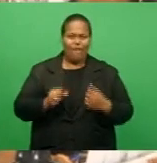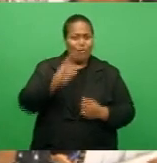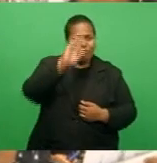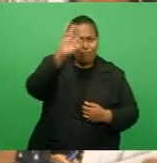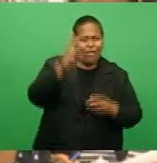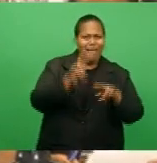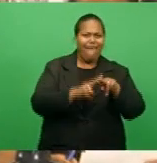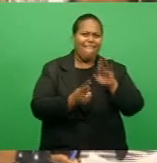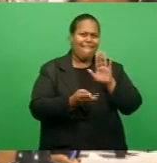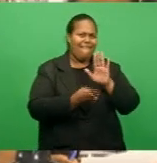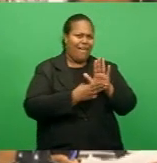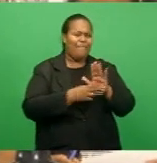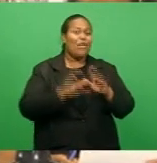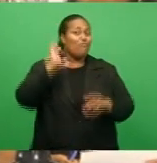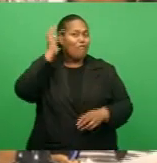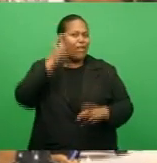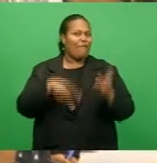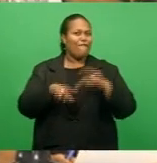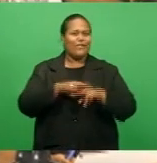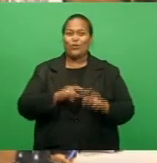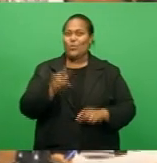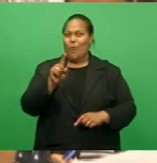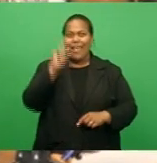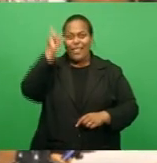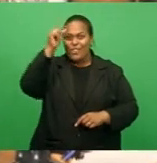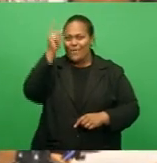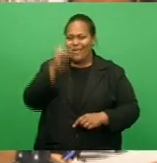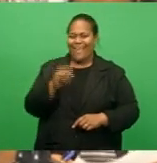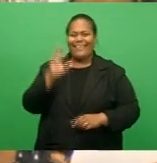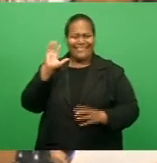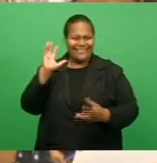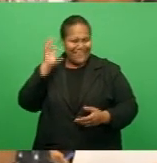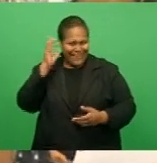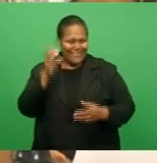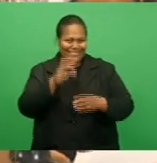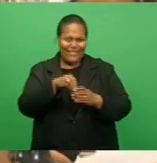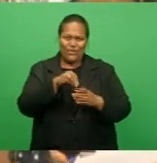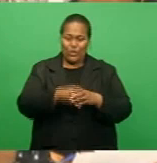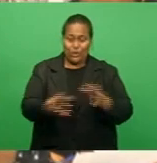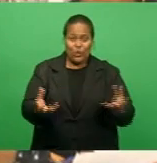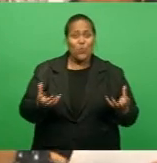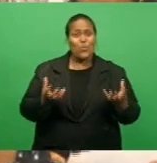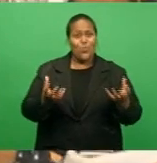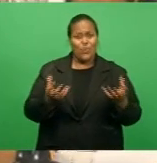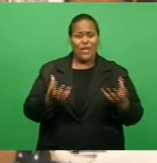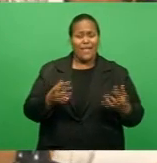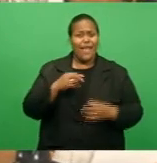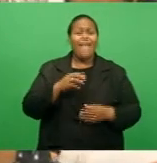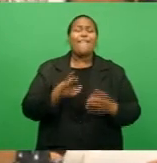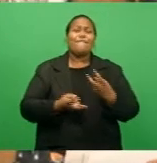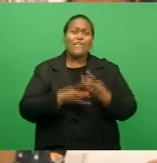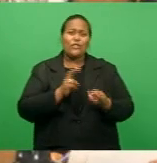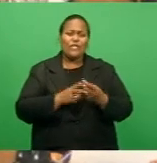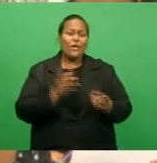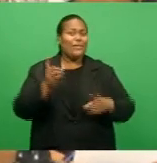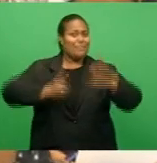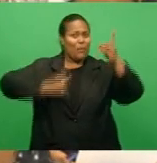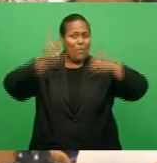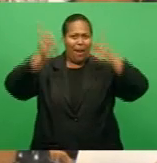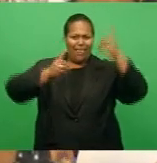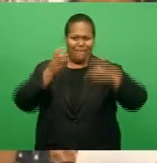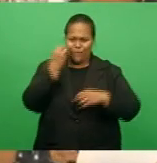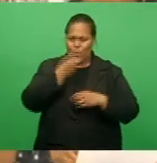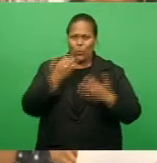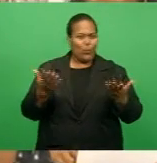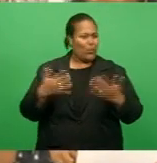Radio Fiji 1, our Ituki participants who are cooking vegetarian Diwali dishes to participate in